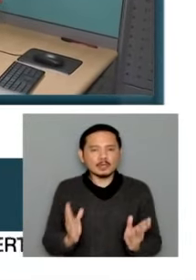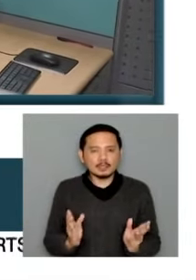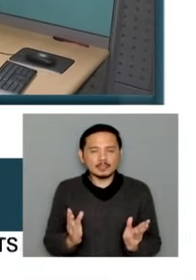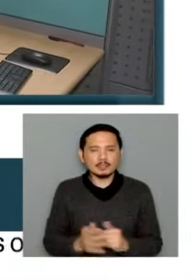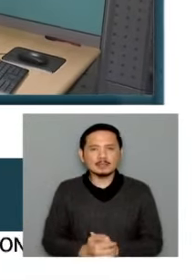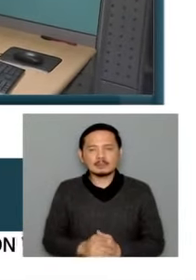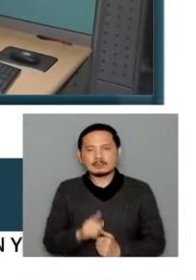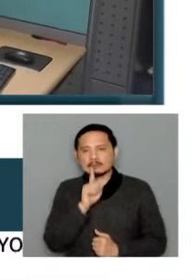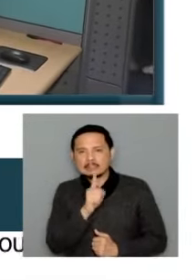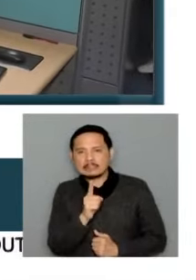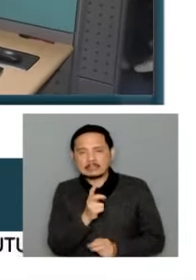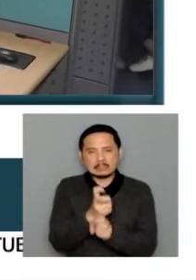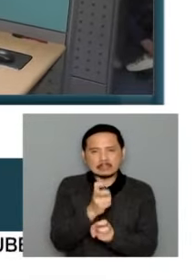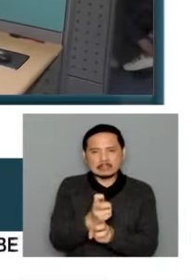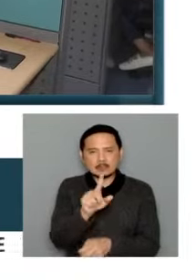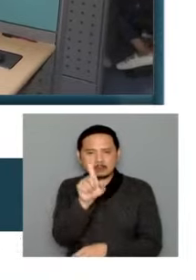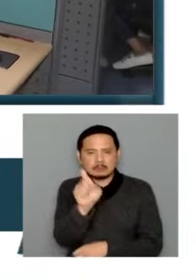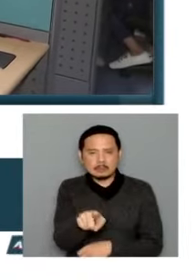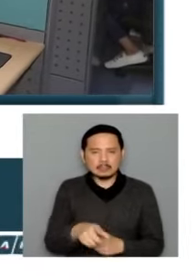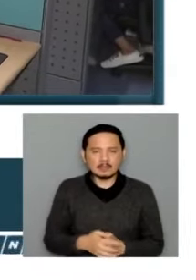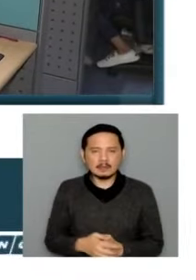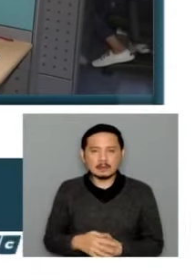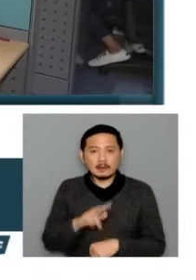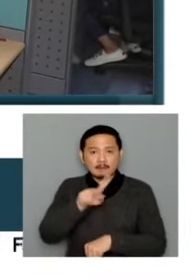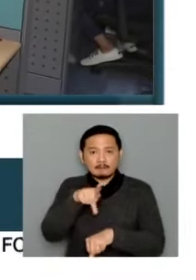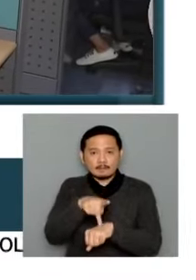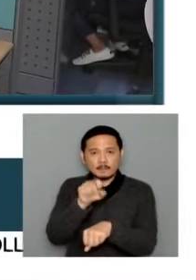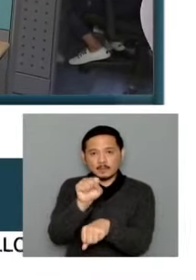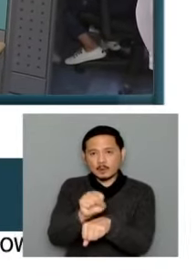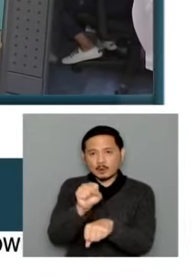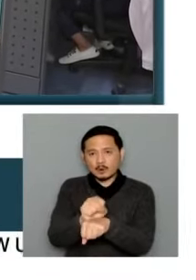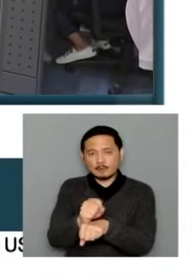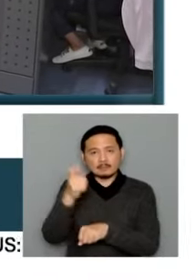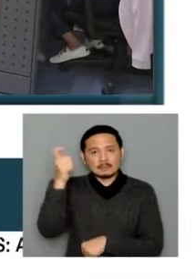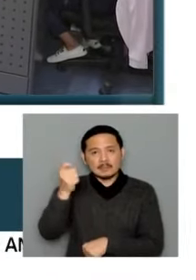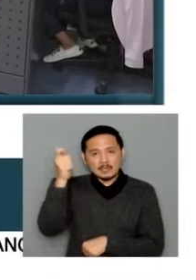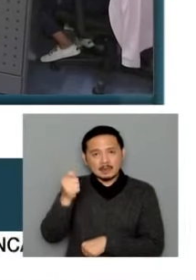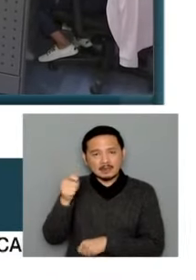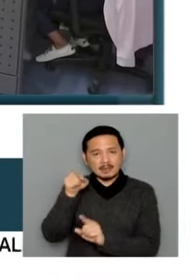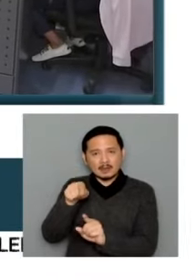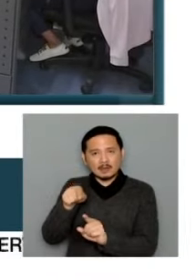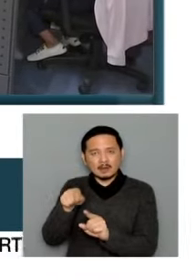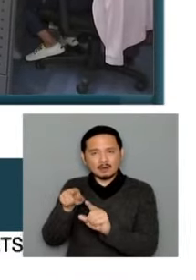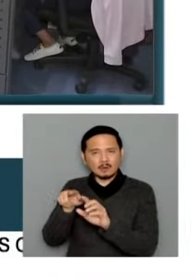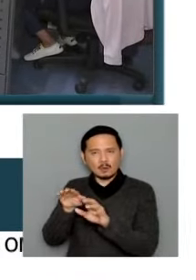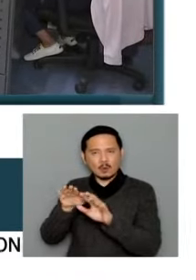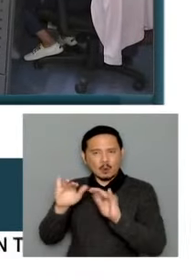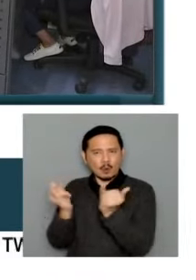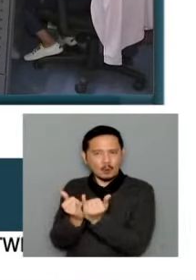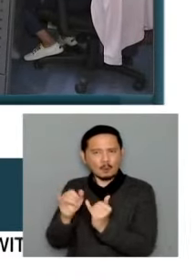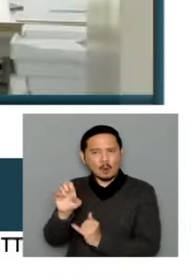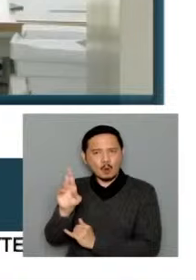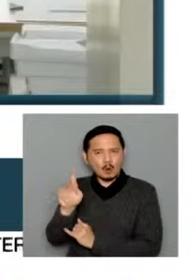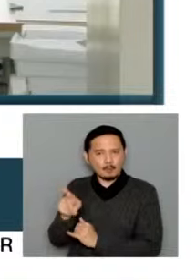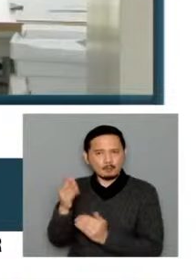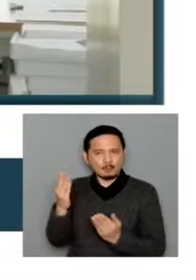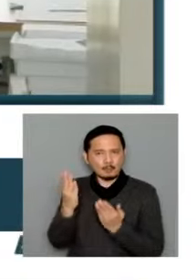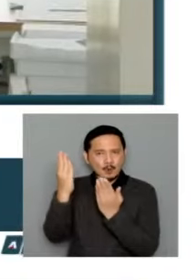it's a chicken and egg question. Mm-hmm. The Philippine Jobs Insurance Corporation that's being proposed should